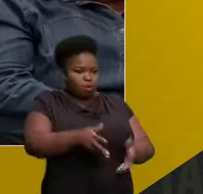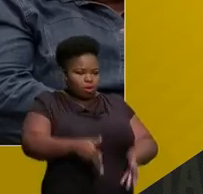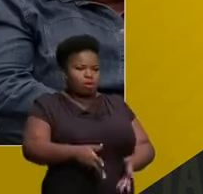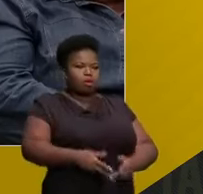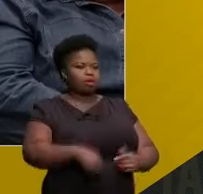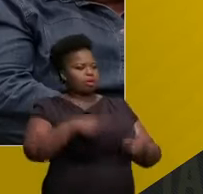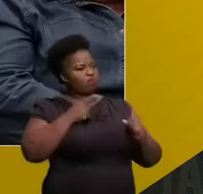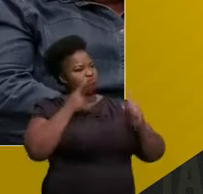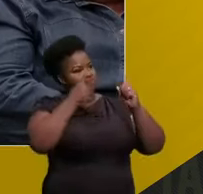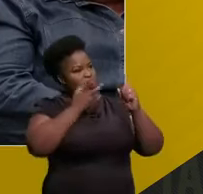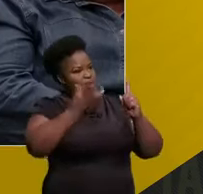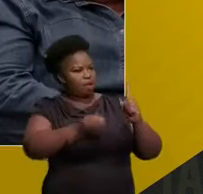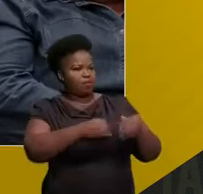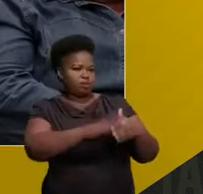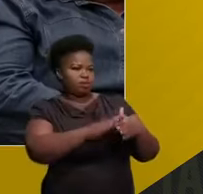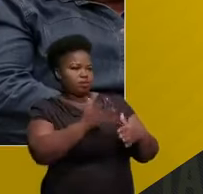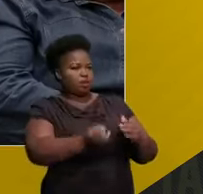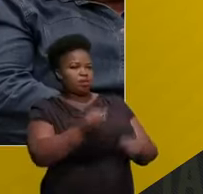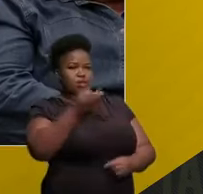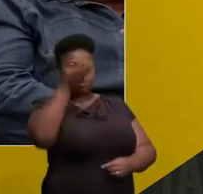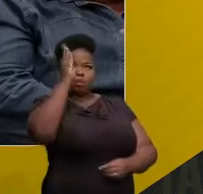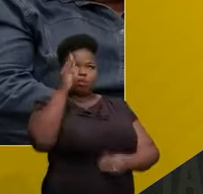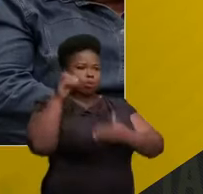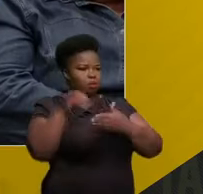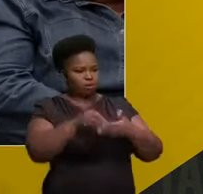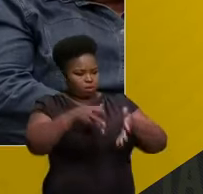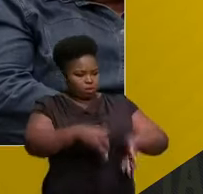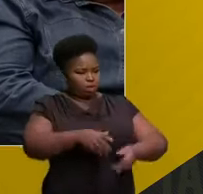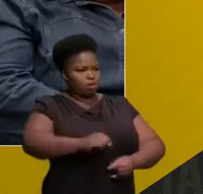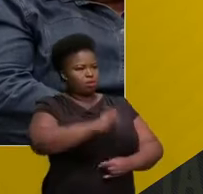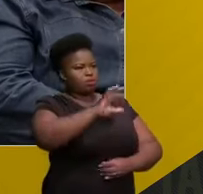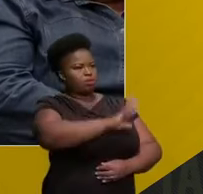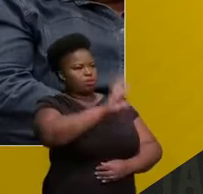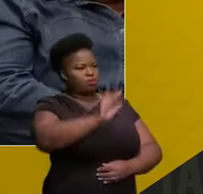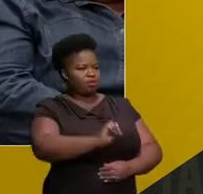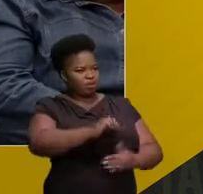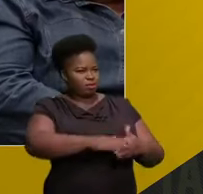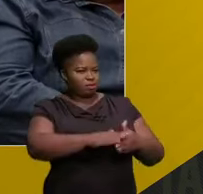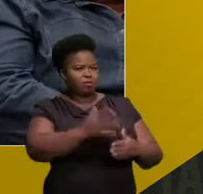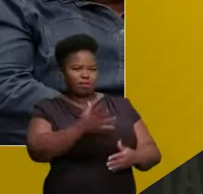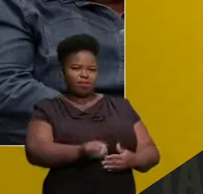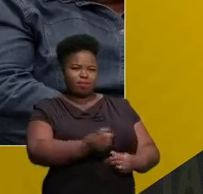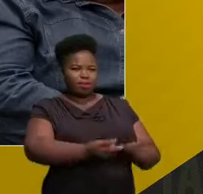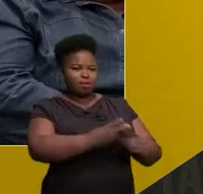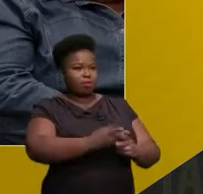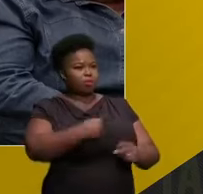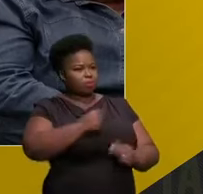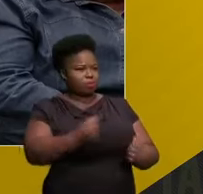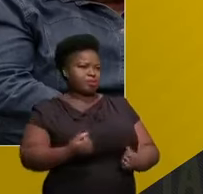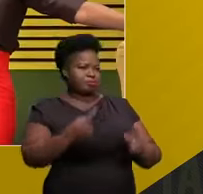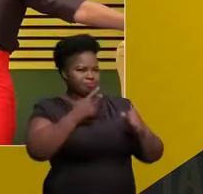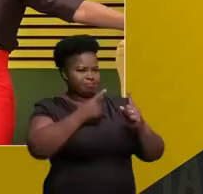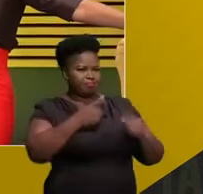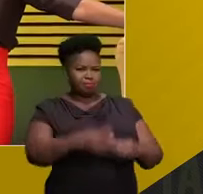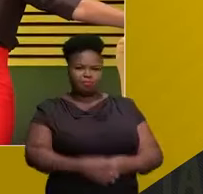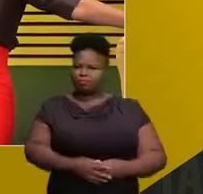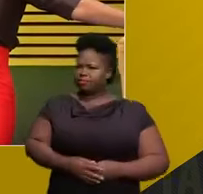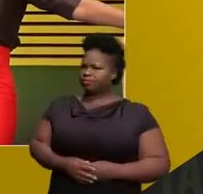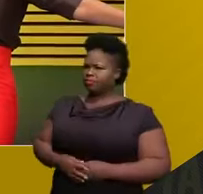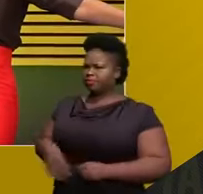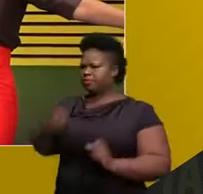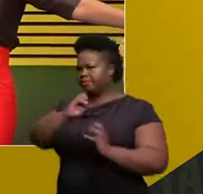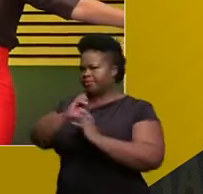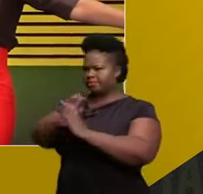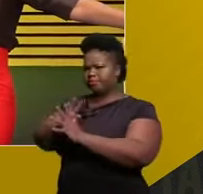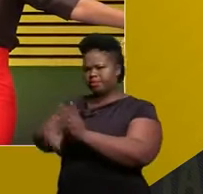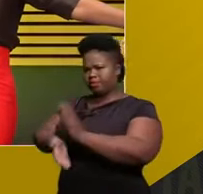and a purpose. And God has put us in this country for a reason and a purpose, and that we must fulfill it. Where, Hannes, where are you going to